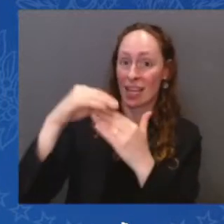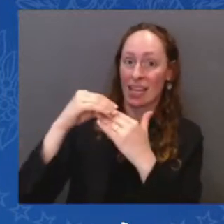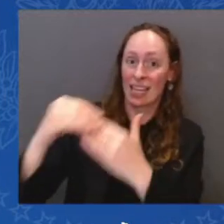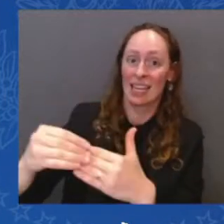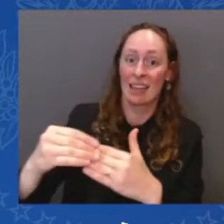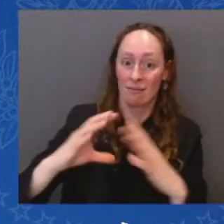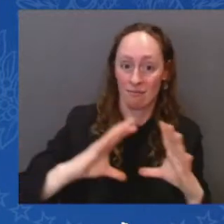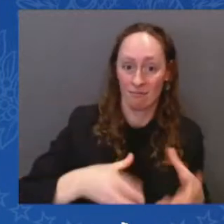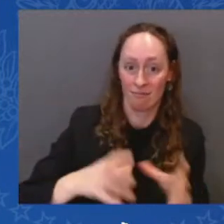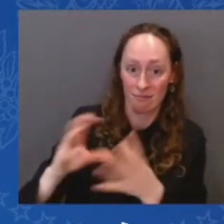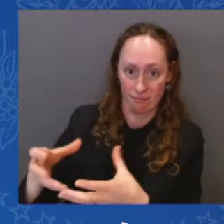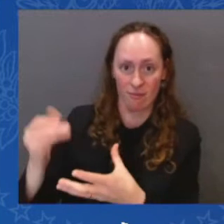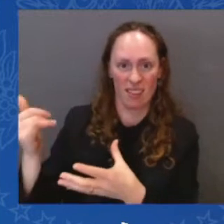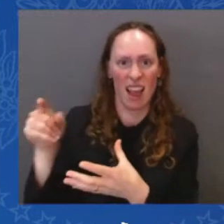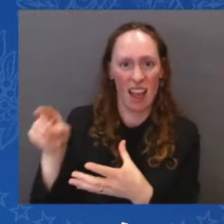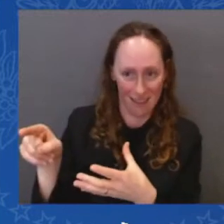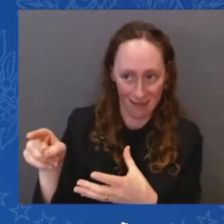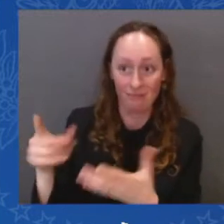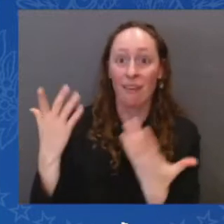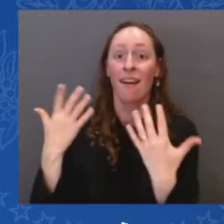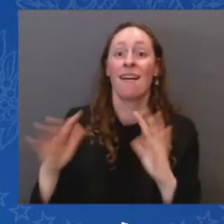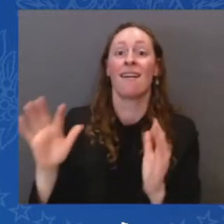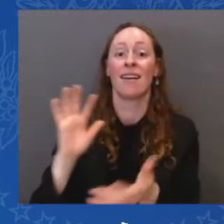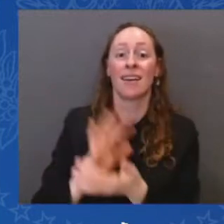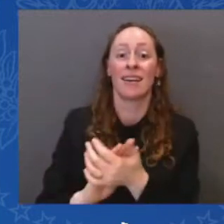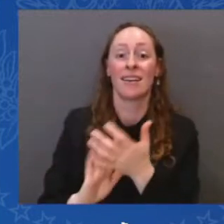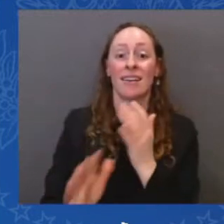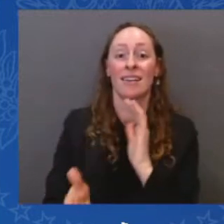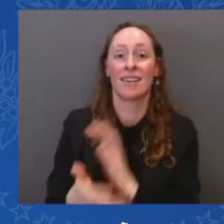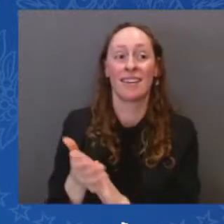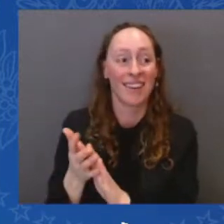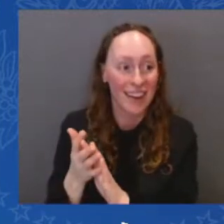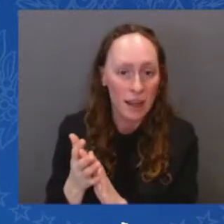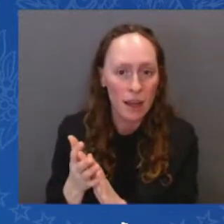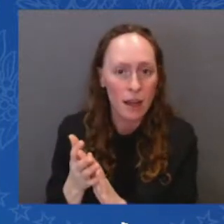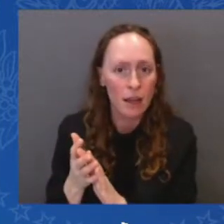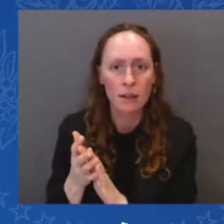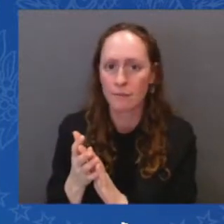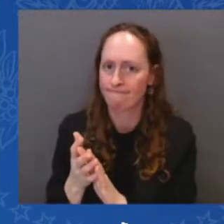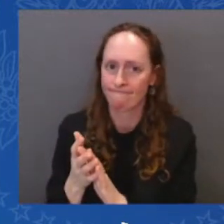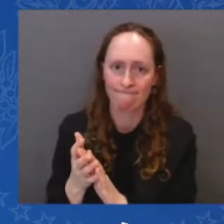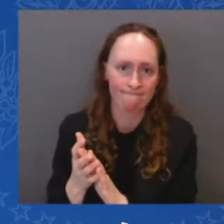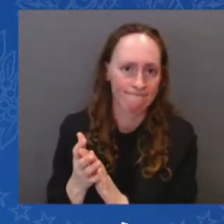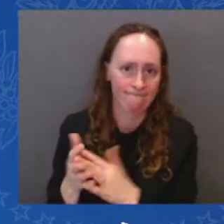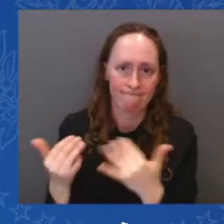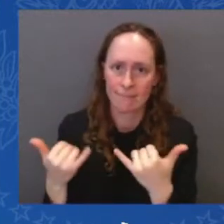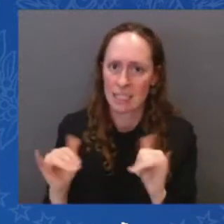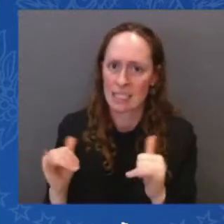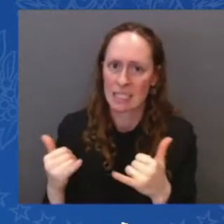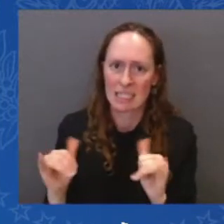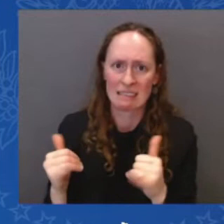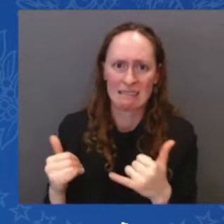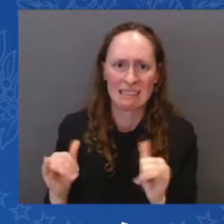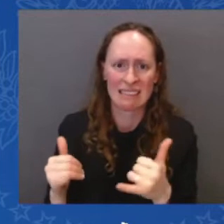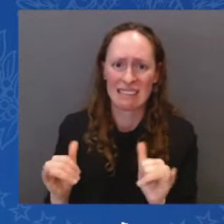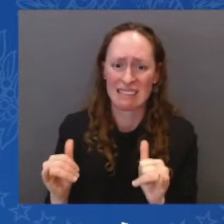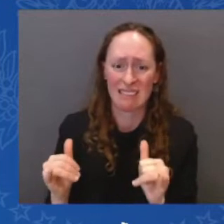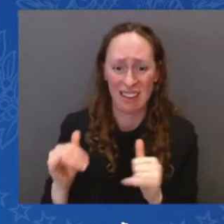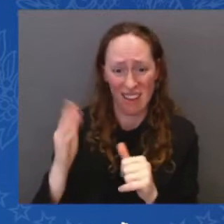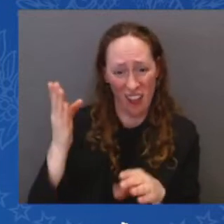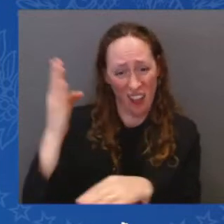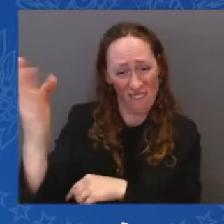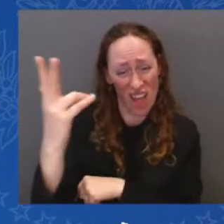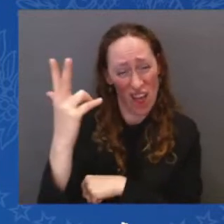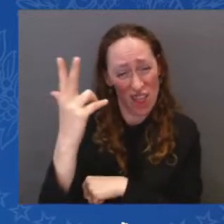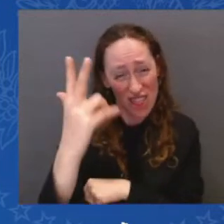it's thoroughly, totally unacceptable that more than 300 other highly